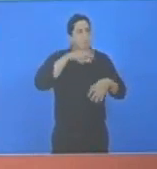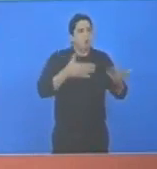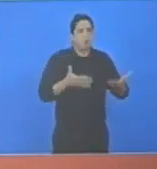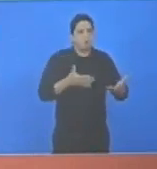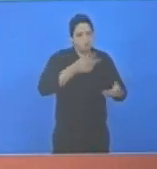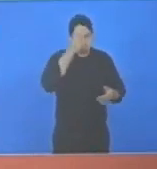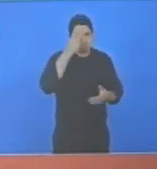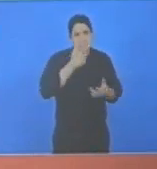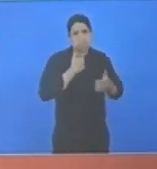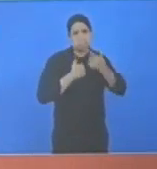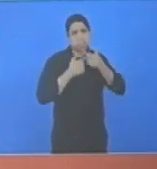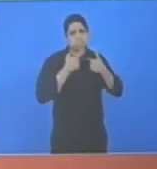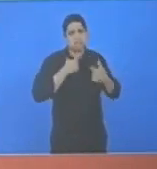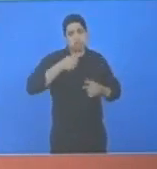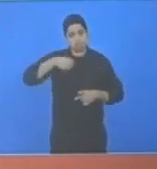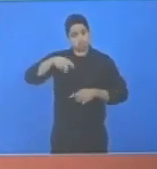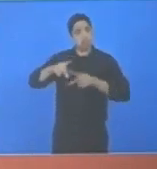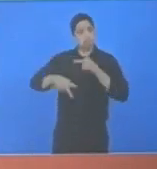an alert